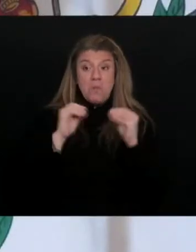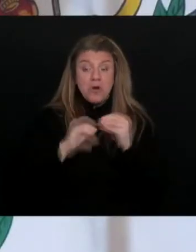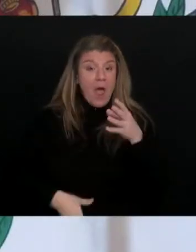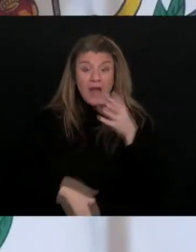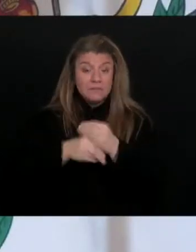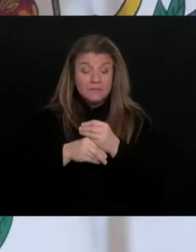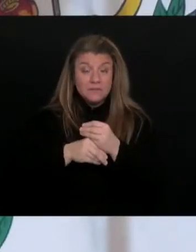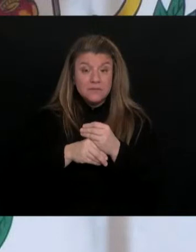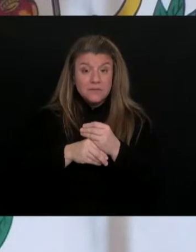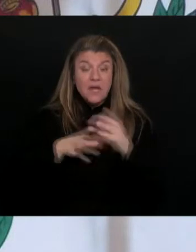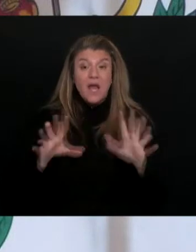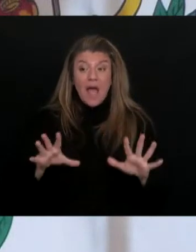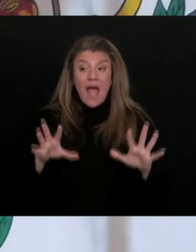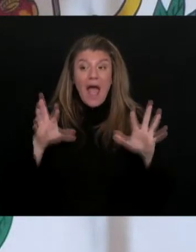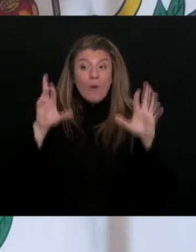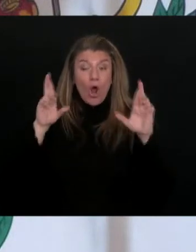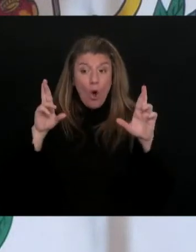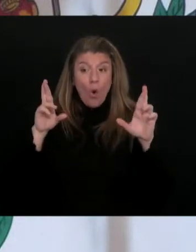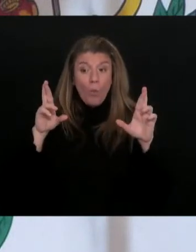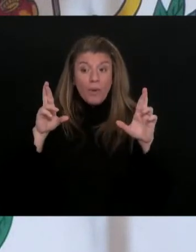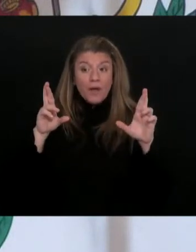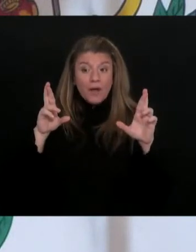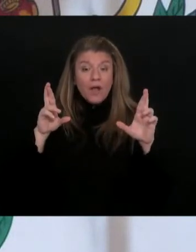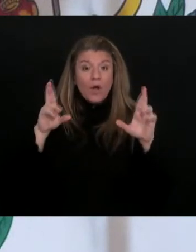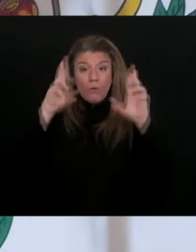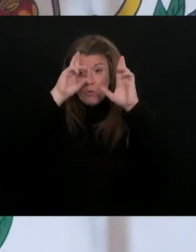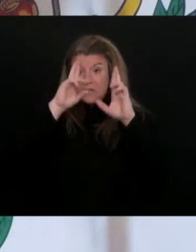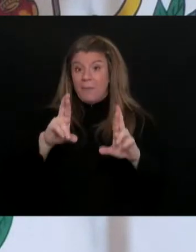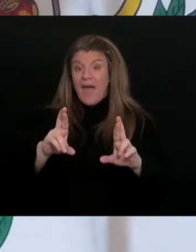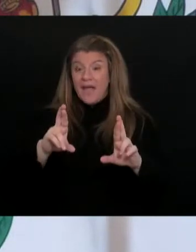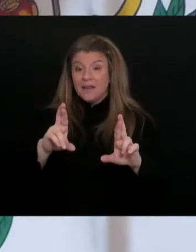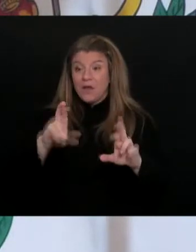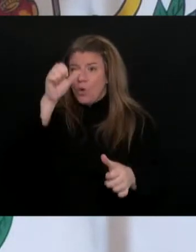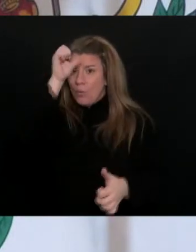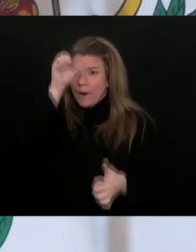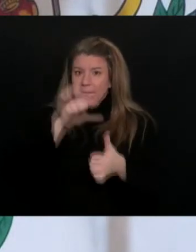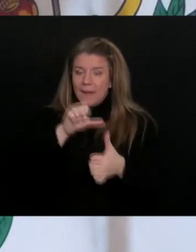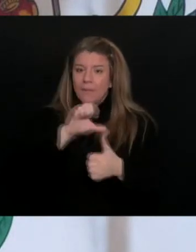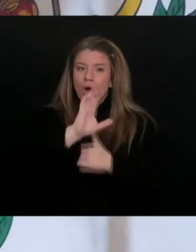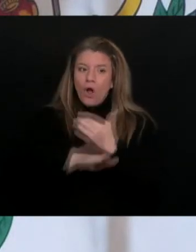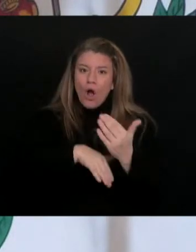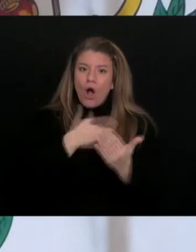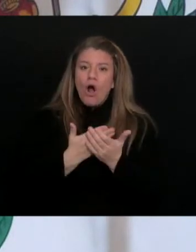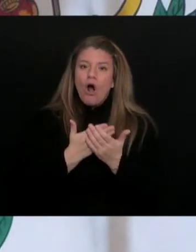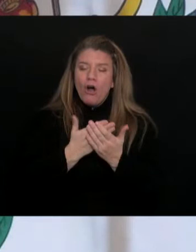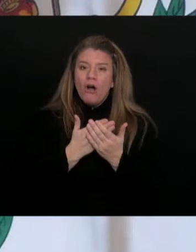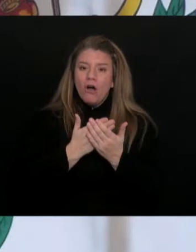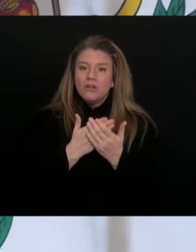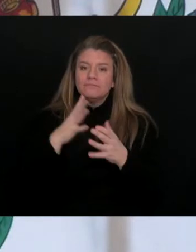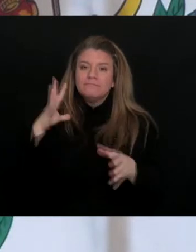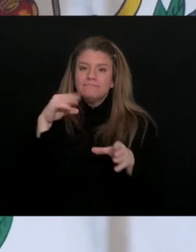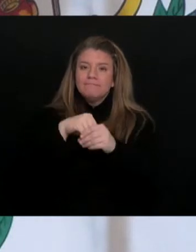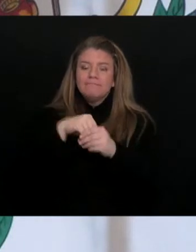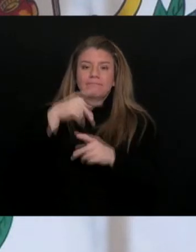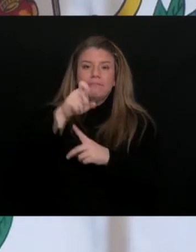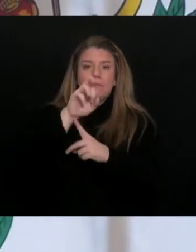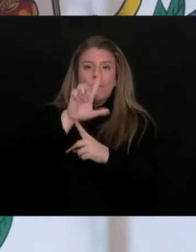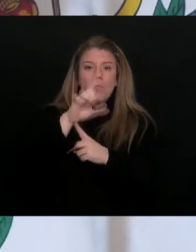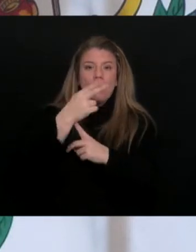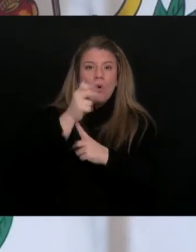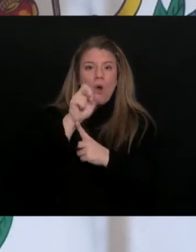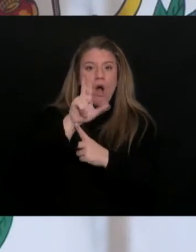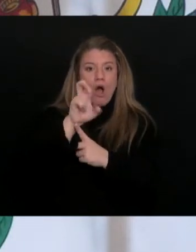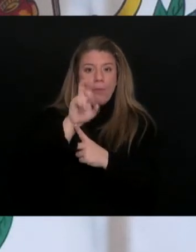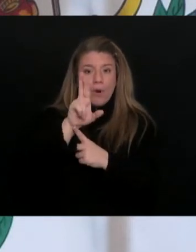hope that with all due respect, we'd remember all those at Pearl Harbor. We would absolutely